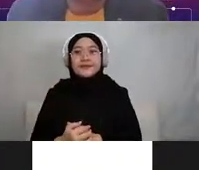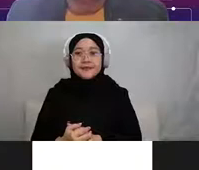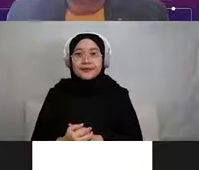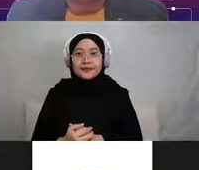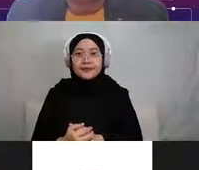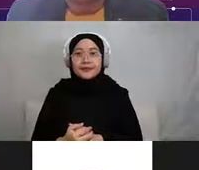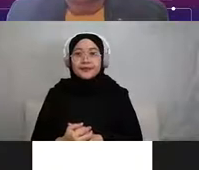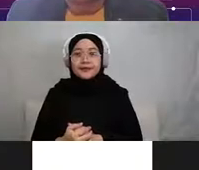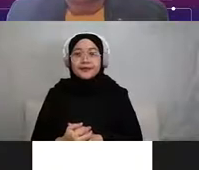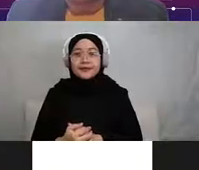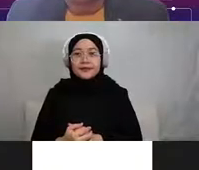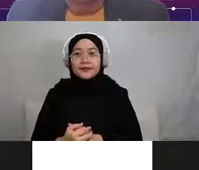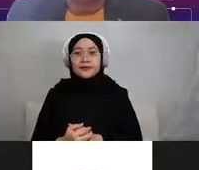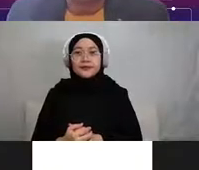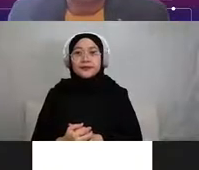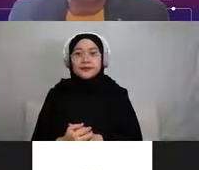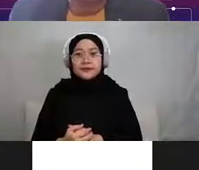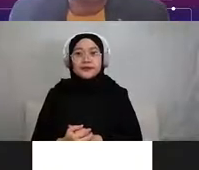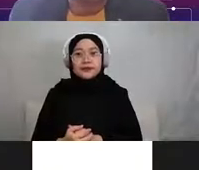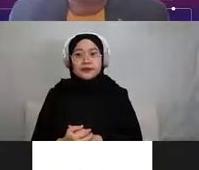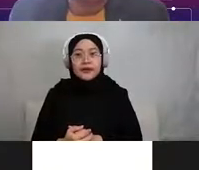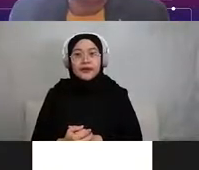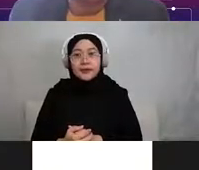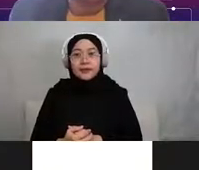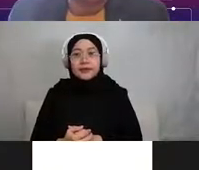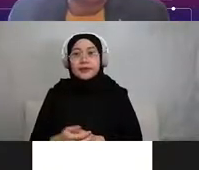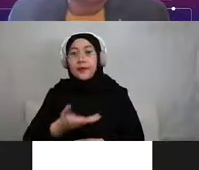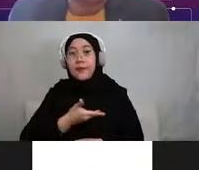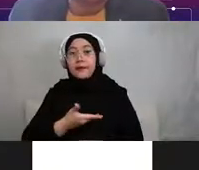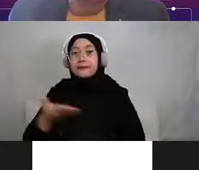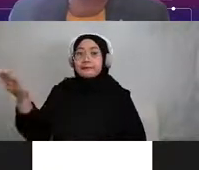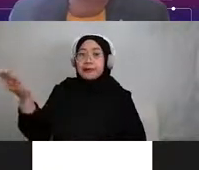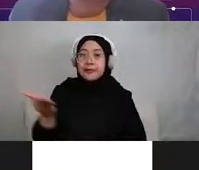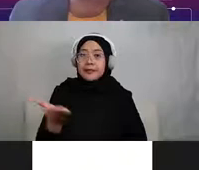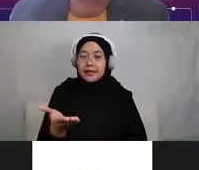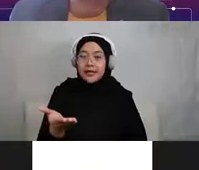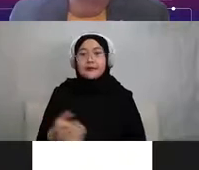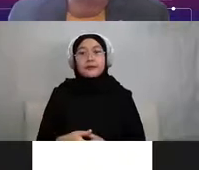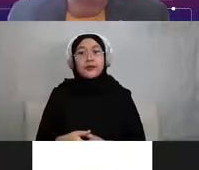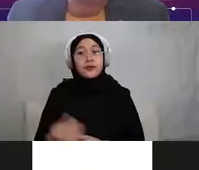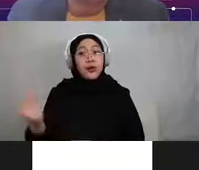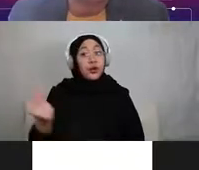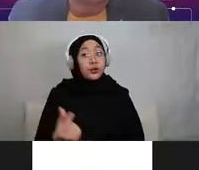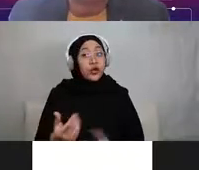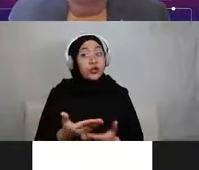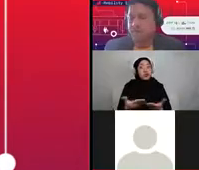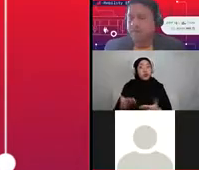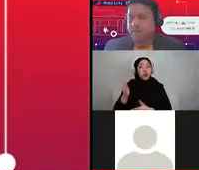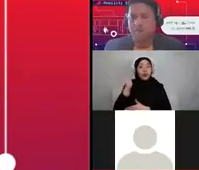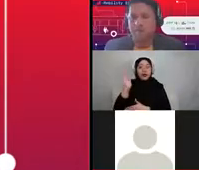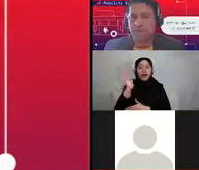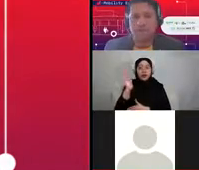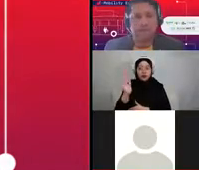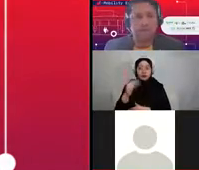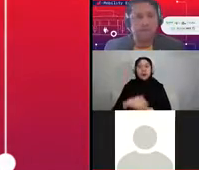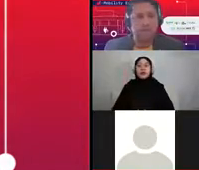therefore, I would like to please invite the speakers and also the presenters of the first